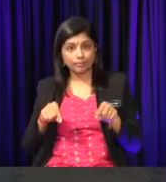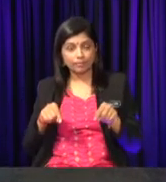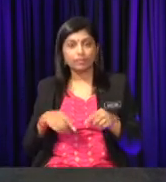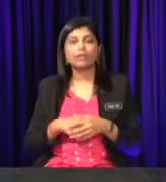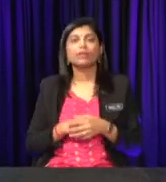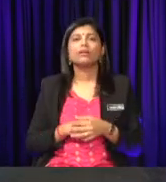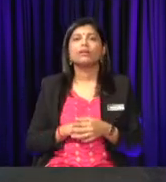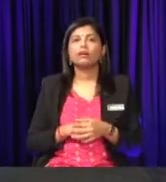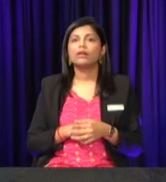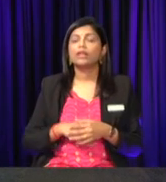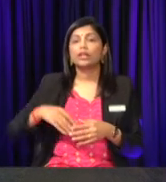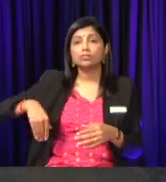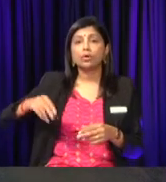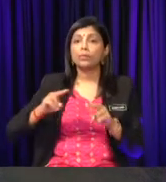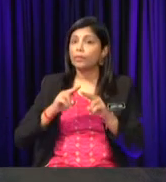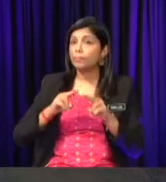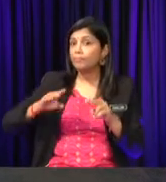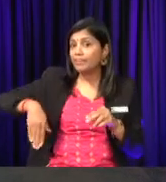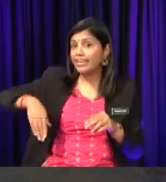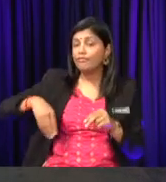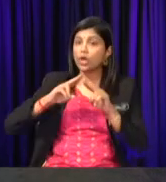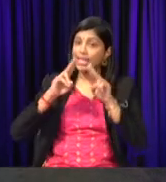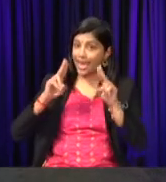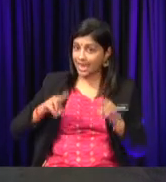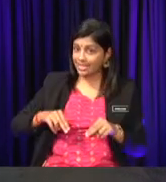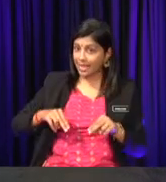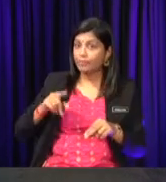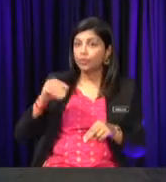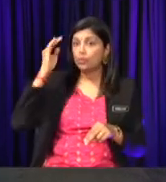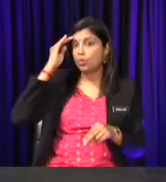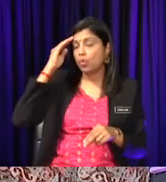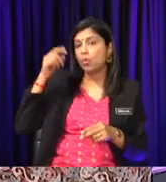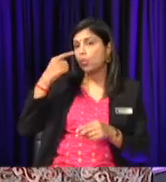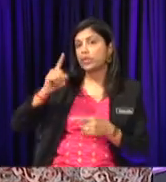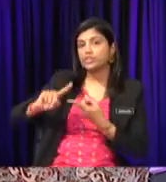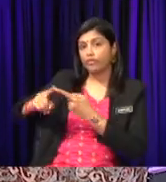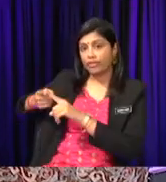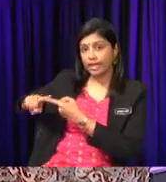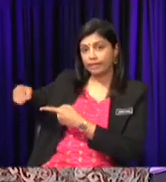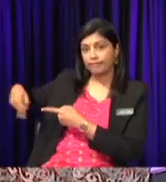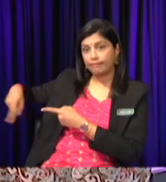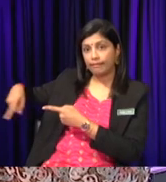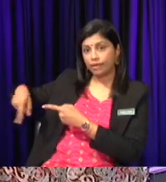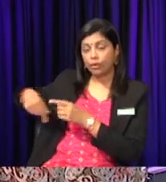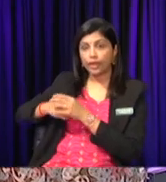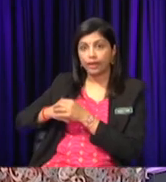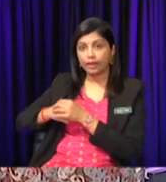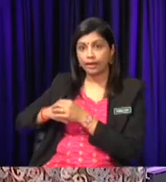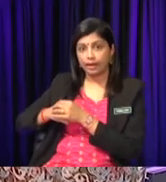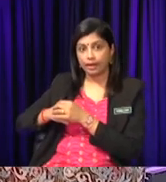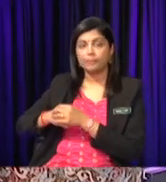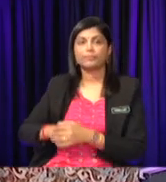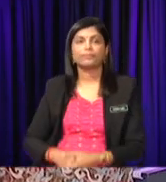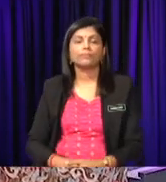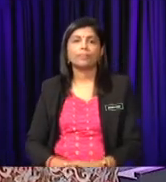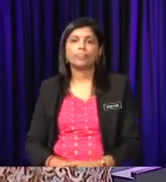Yes, you will know. Oh, that's great. Yes, okay. You will. Because pupils need to practice. Okay, it's not mm-hmm. like suddenly, oh, you're going to be paired last minute. No, it's not going to